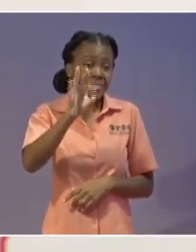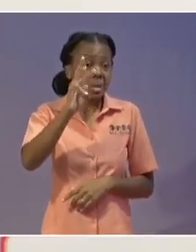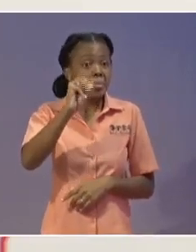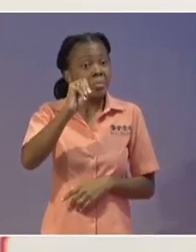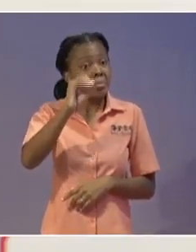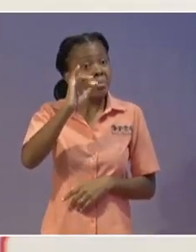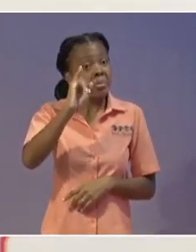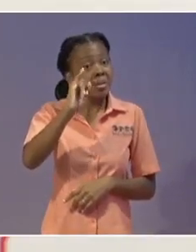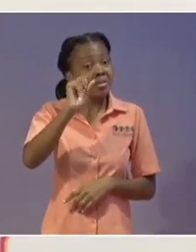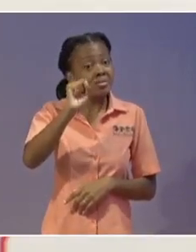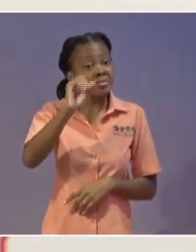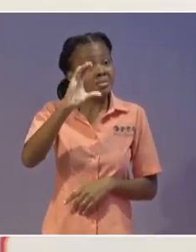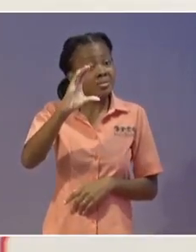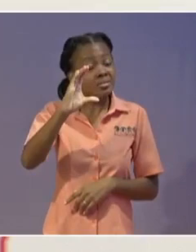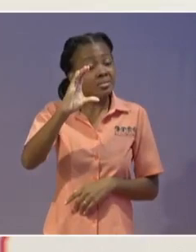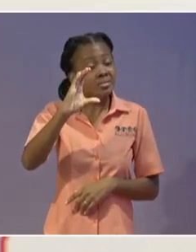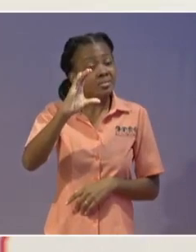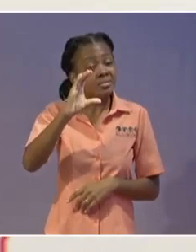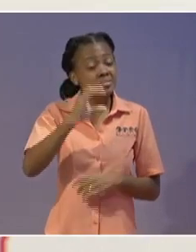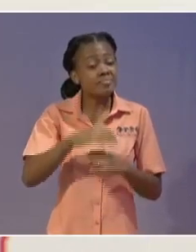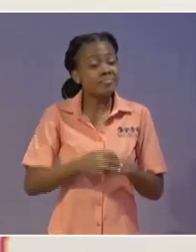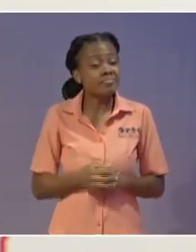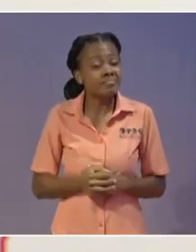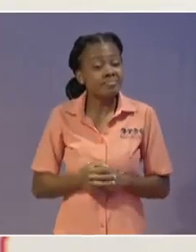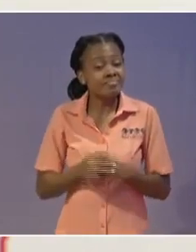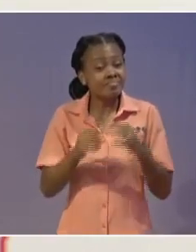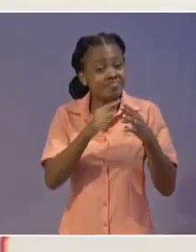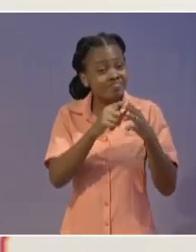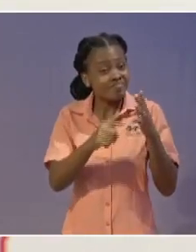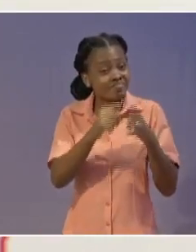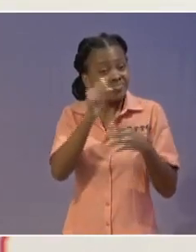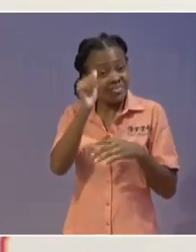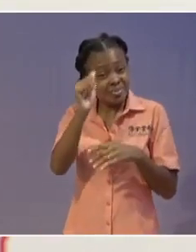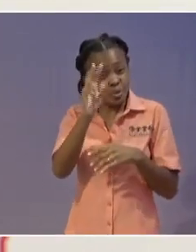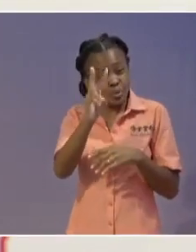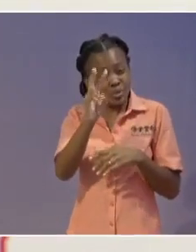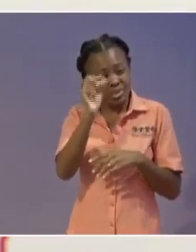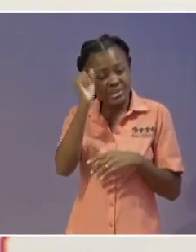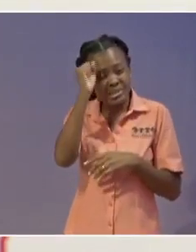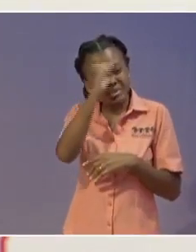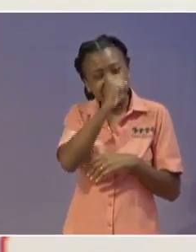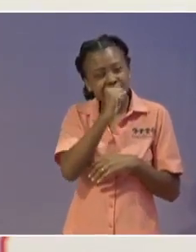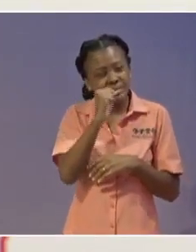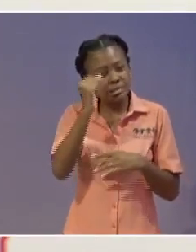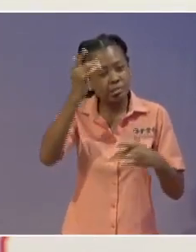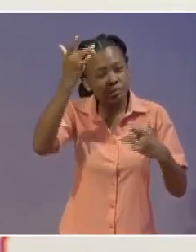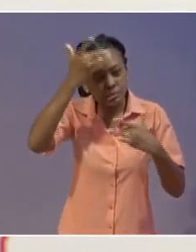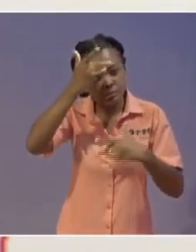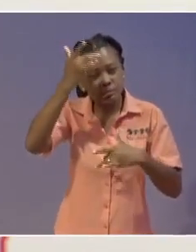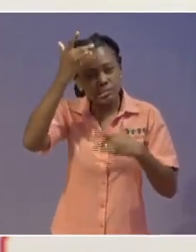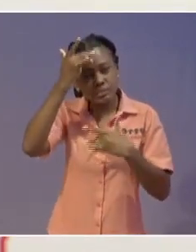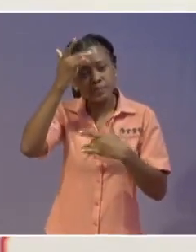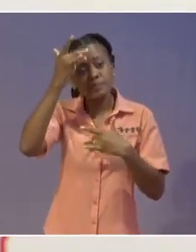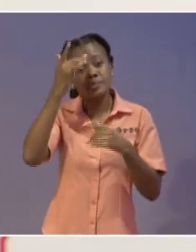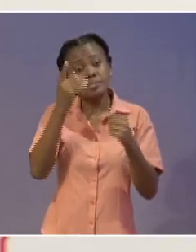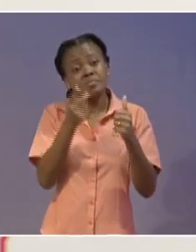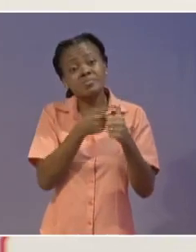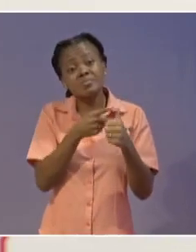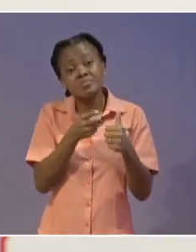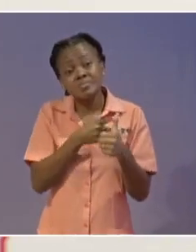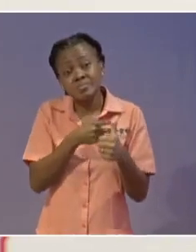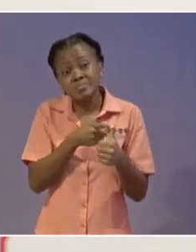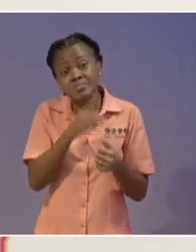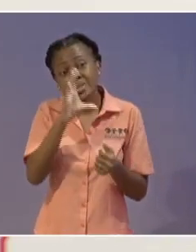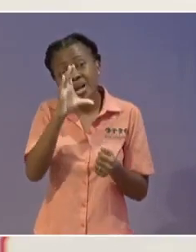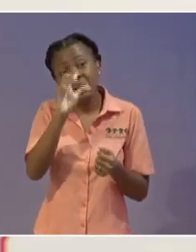are critically ill. 1 is moderately ill, and of course, in the one in Cora is moderately ill. So we're looking